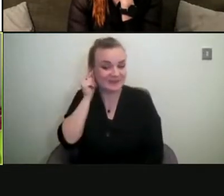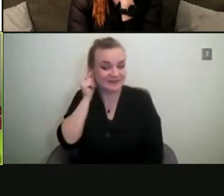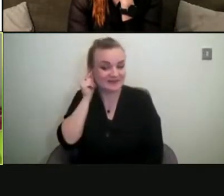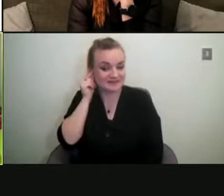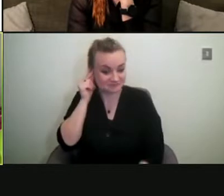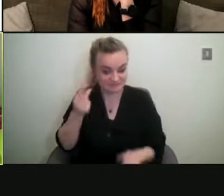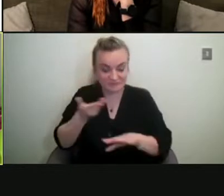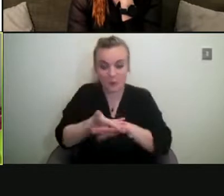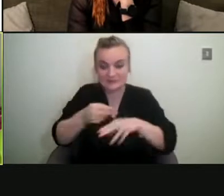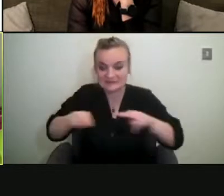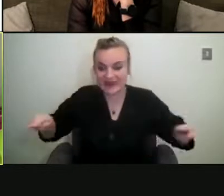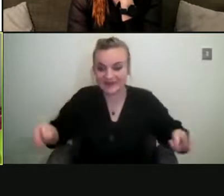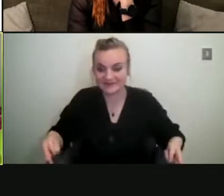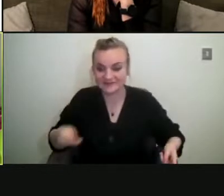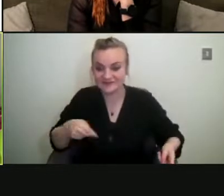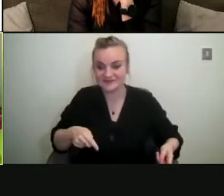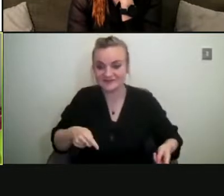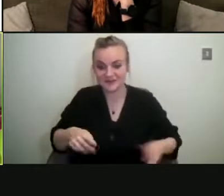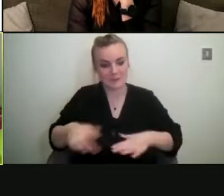stage, and